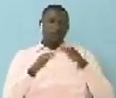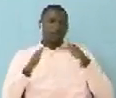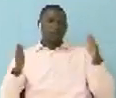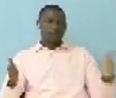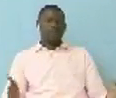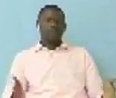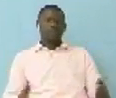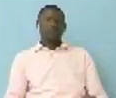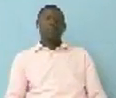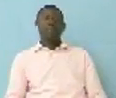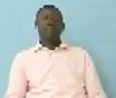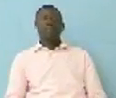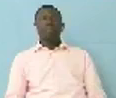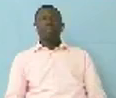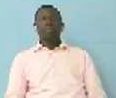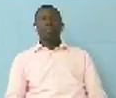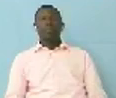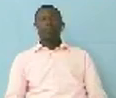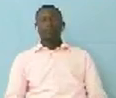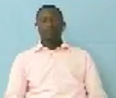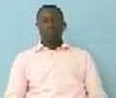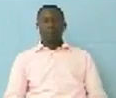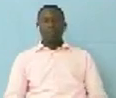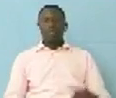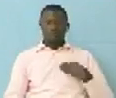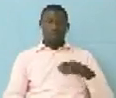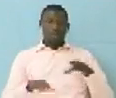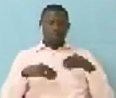I would accommodate your request.